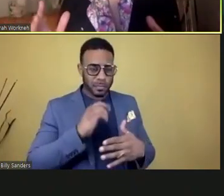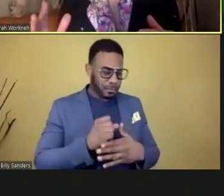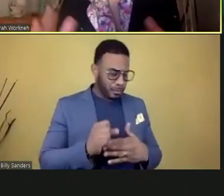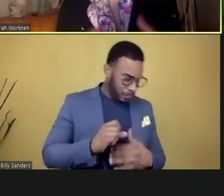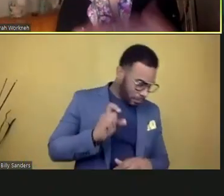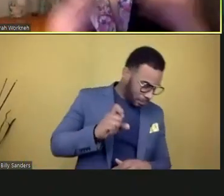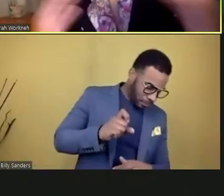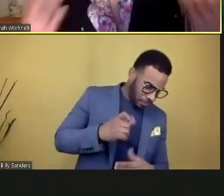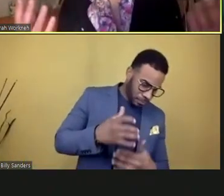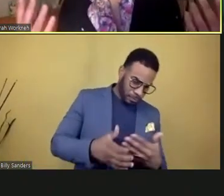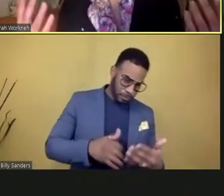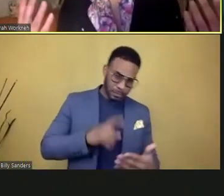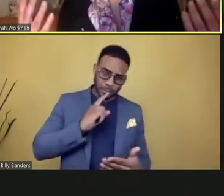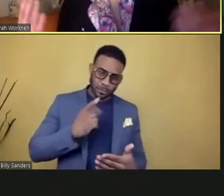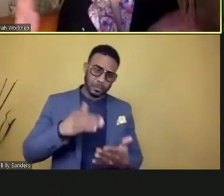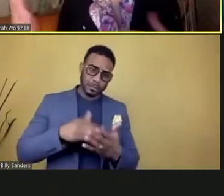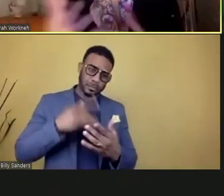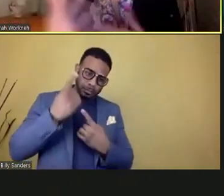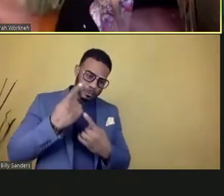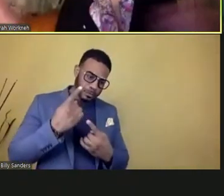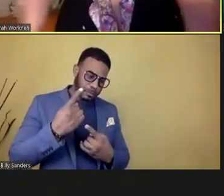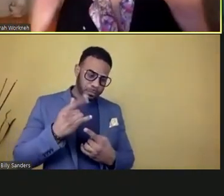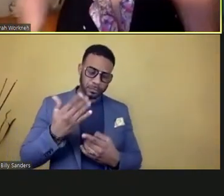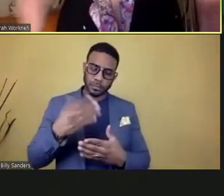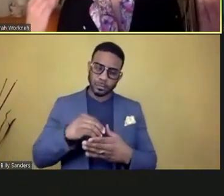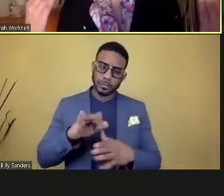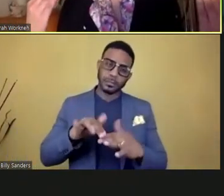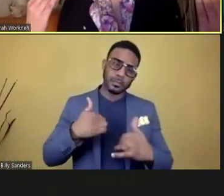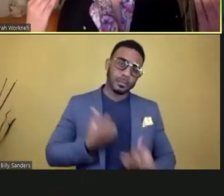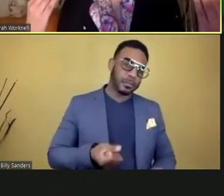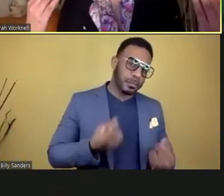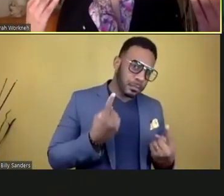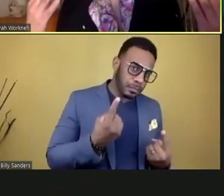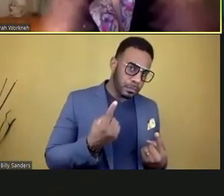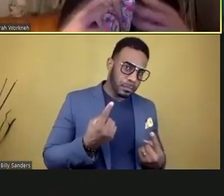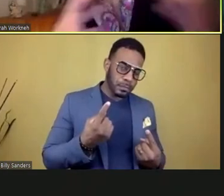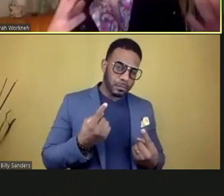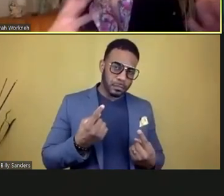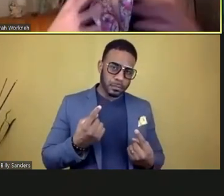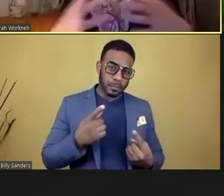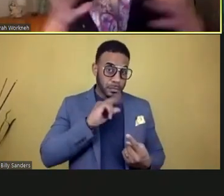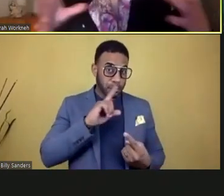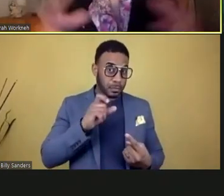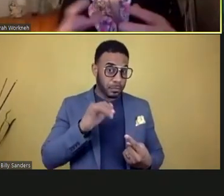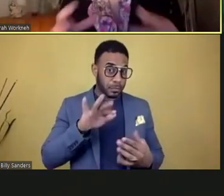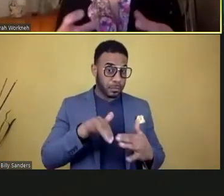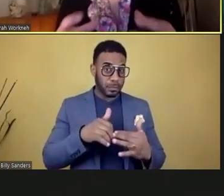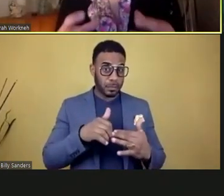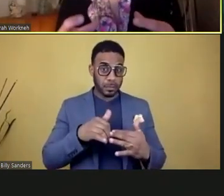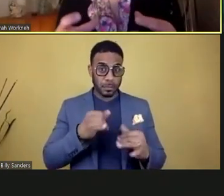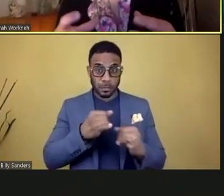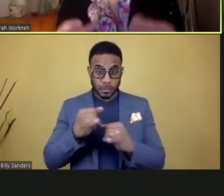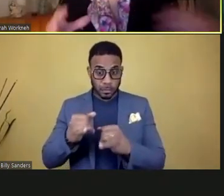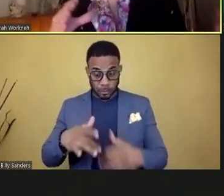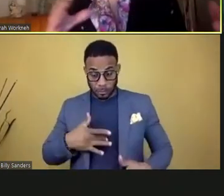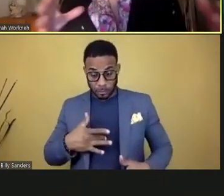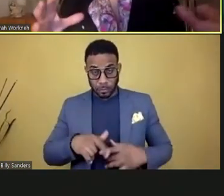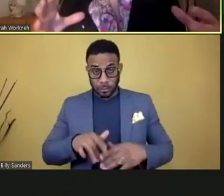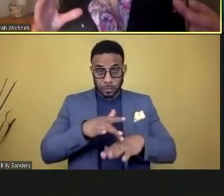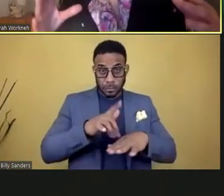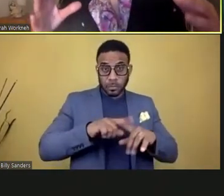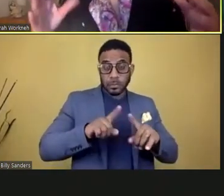need to kind of be reconsidered as part of how we understand not only just how an individual feels in space,